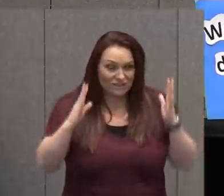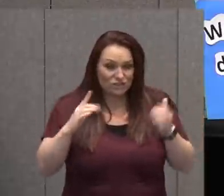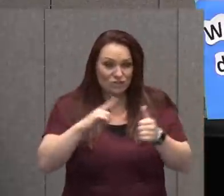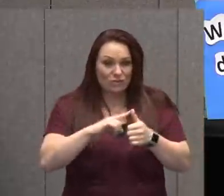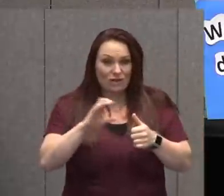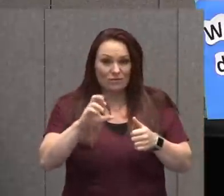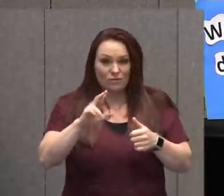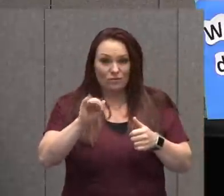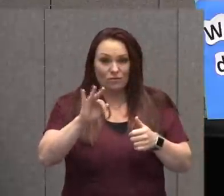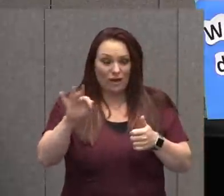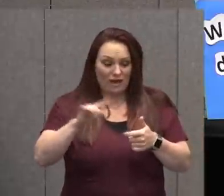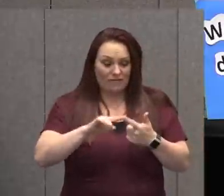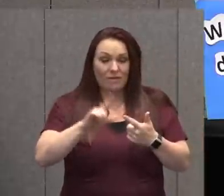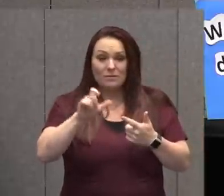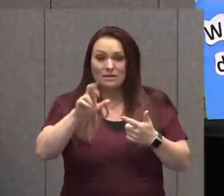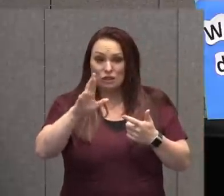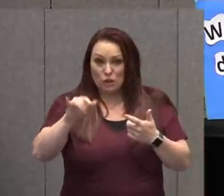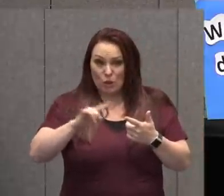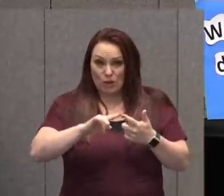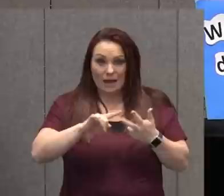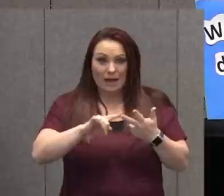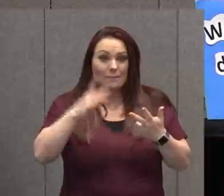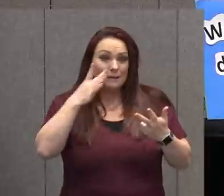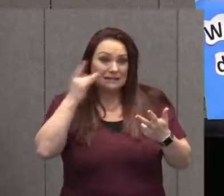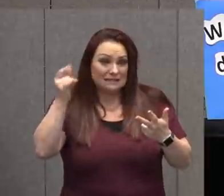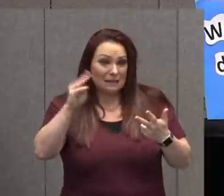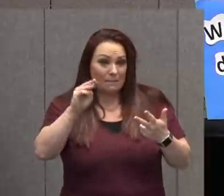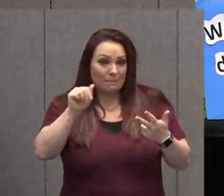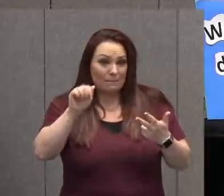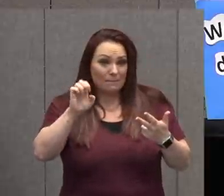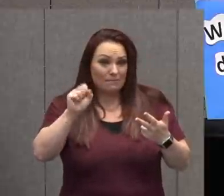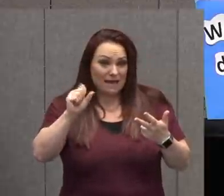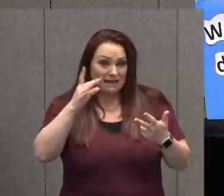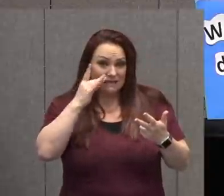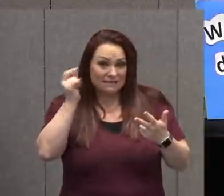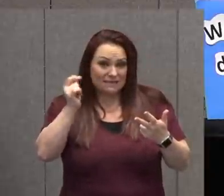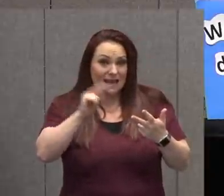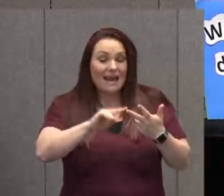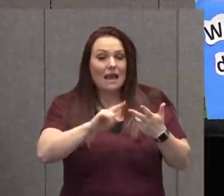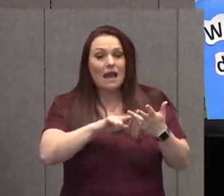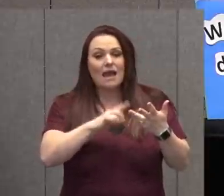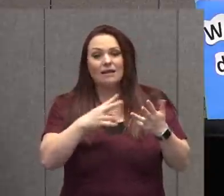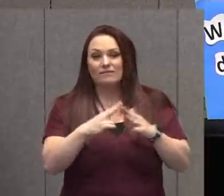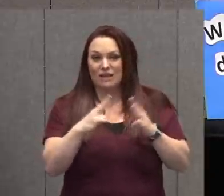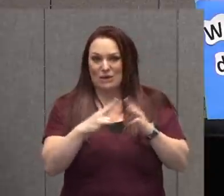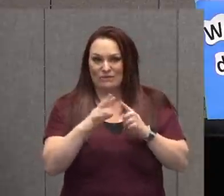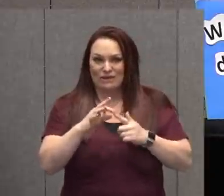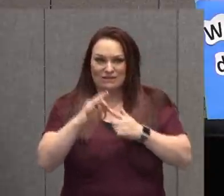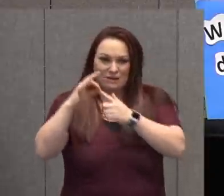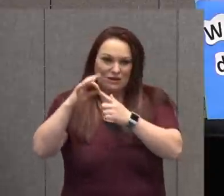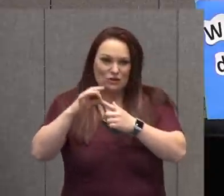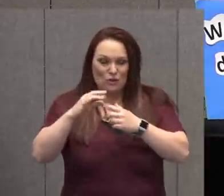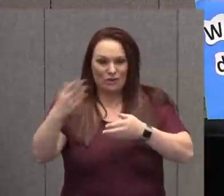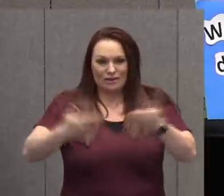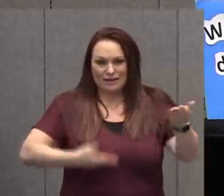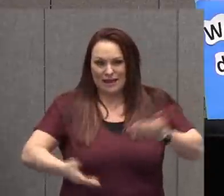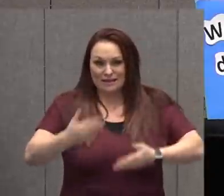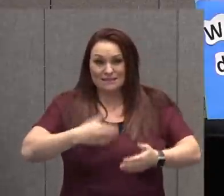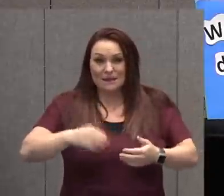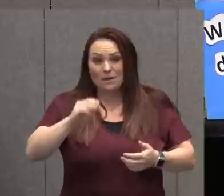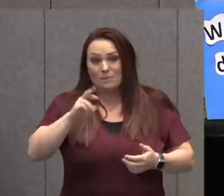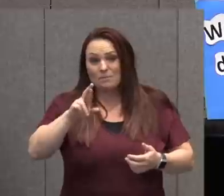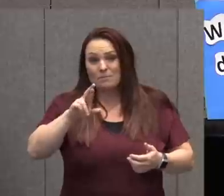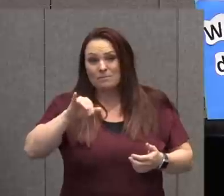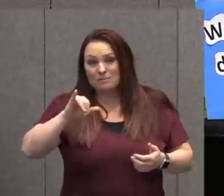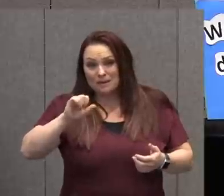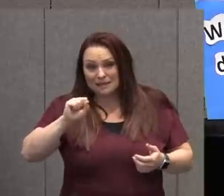Kraft, Miss Lori, Miss Mays, and we have a very, very special guest, Miss Jacobson, who's